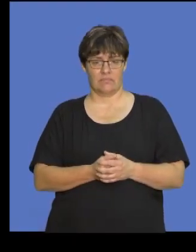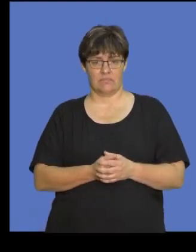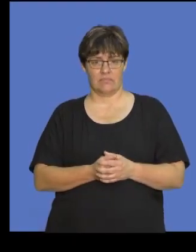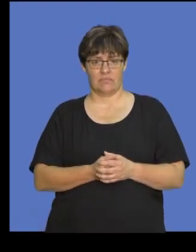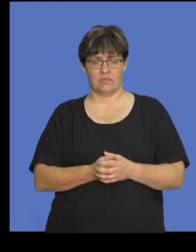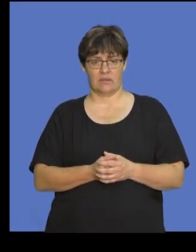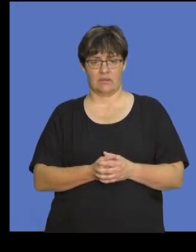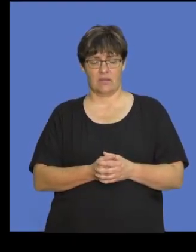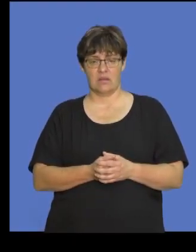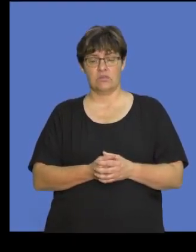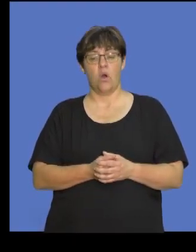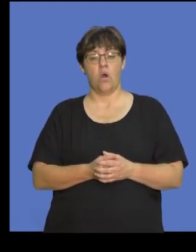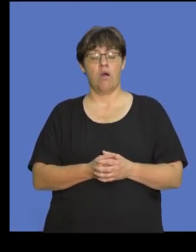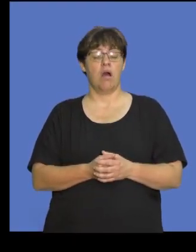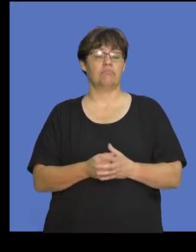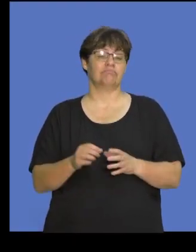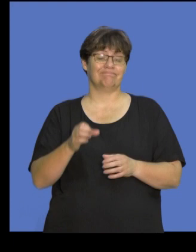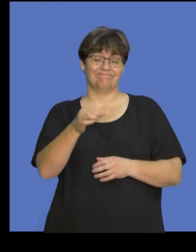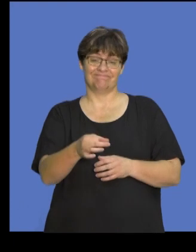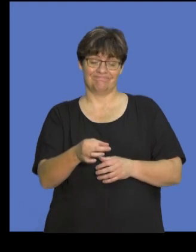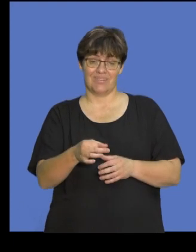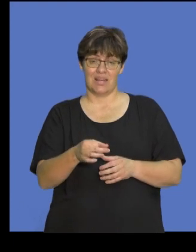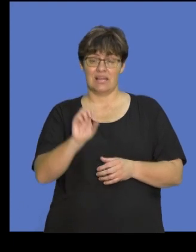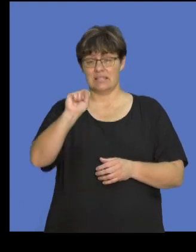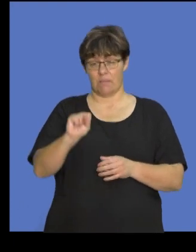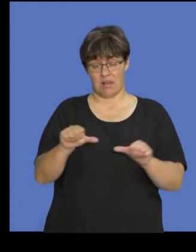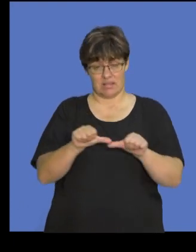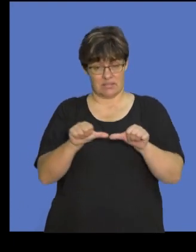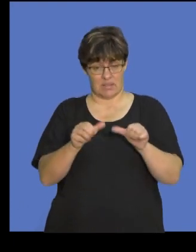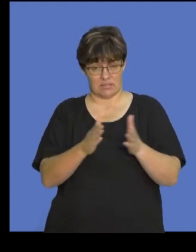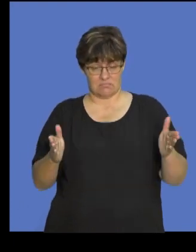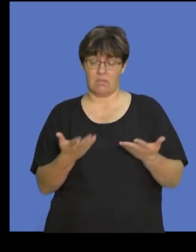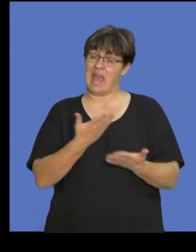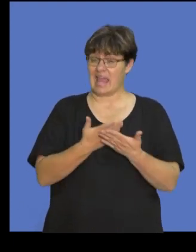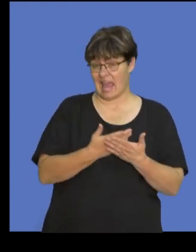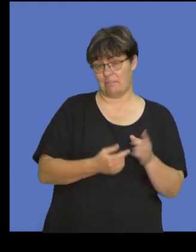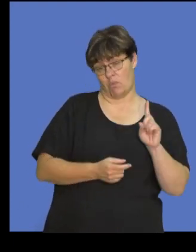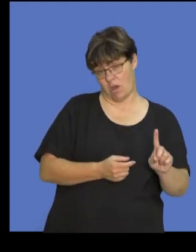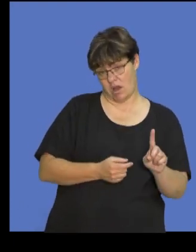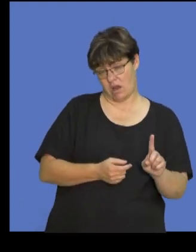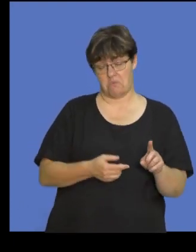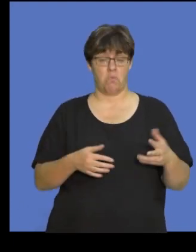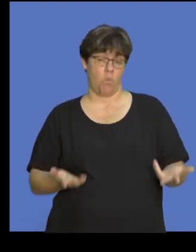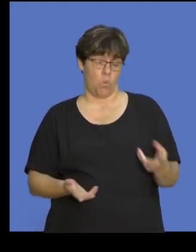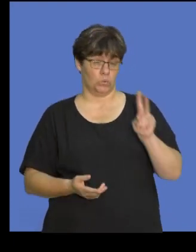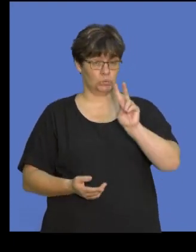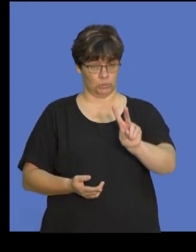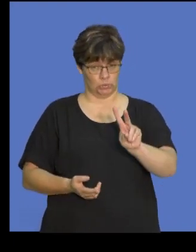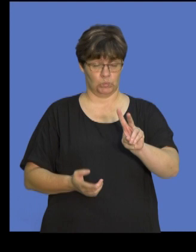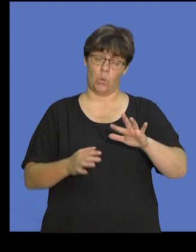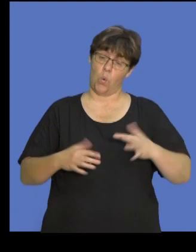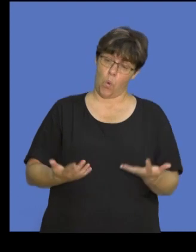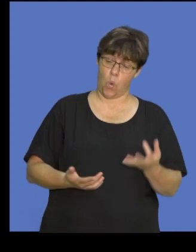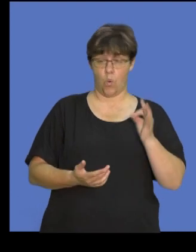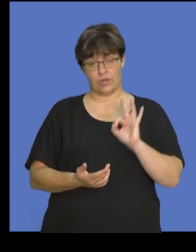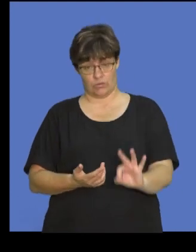the sample space is made up of these numbers. It could be a 1, it could be a 2, it